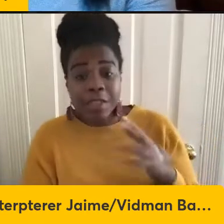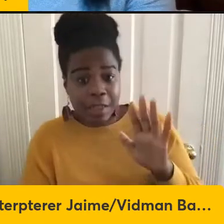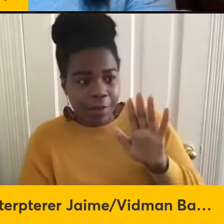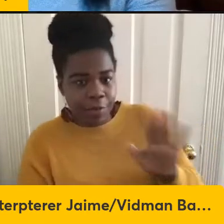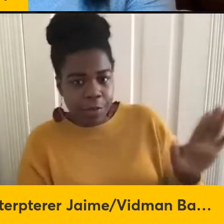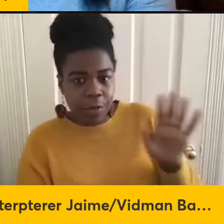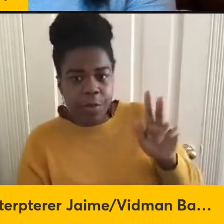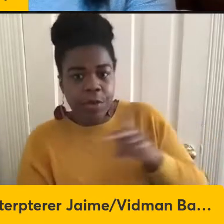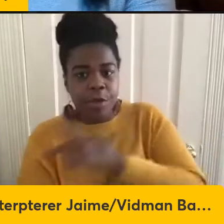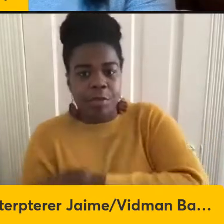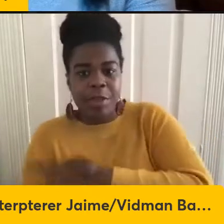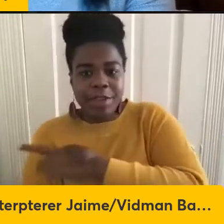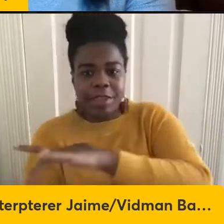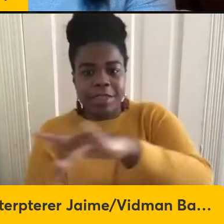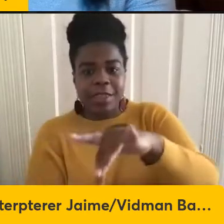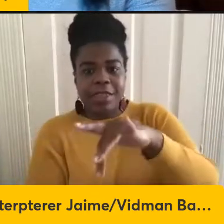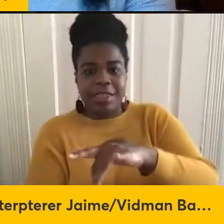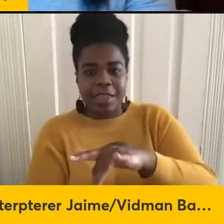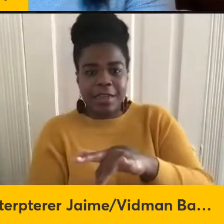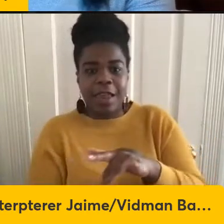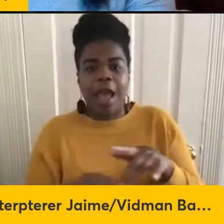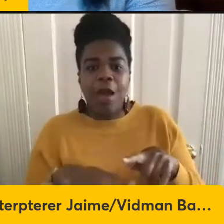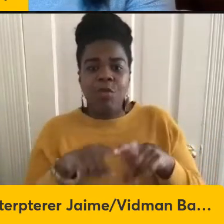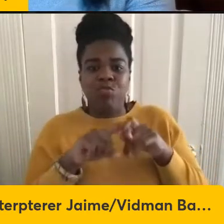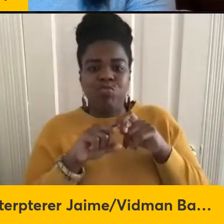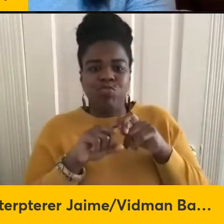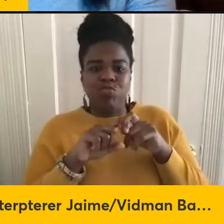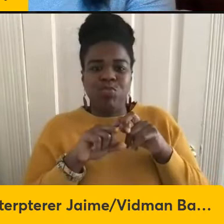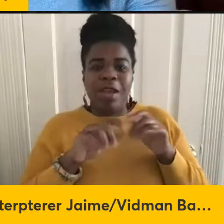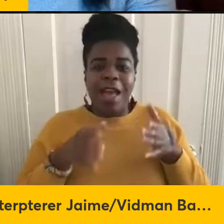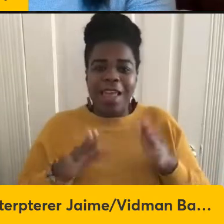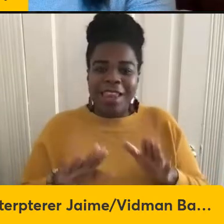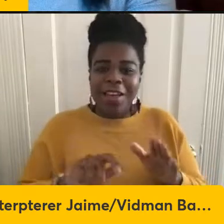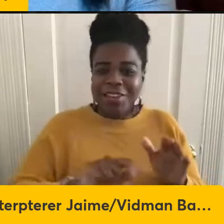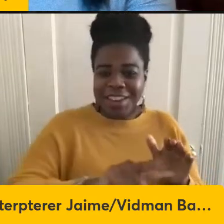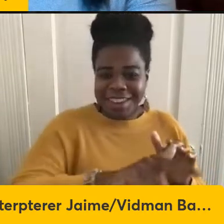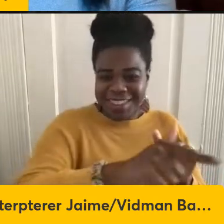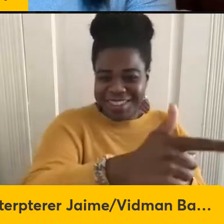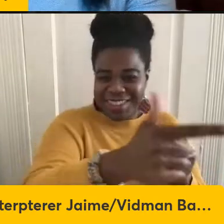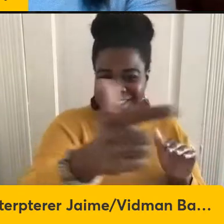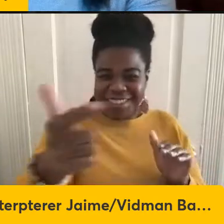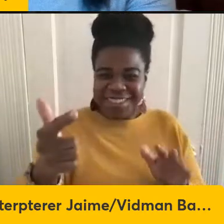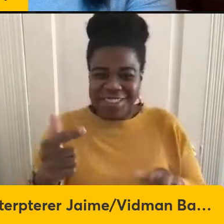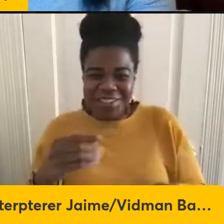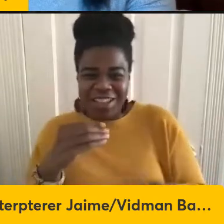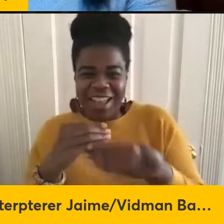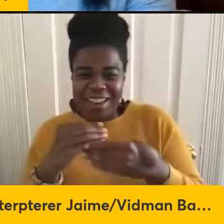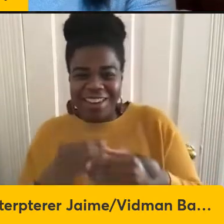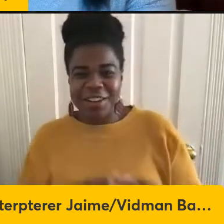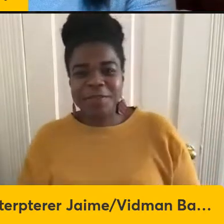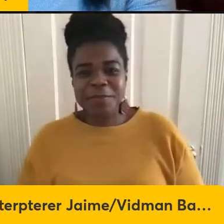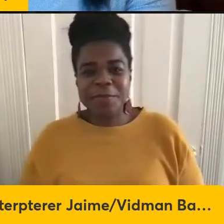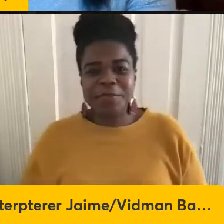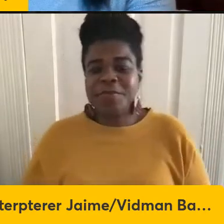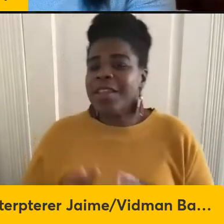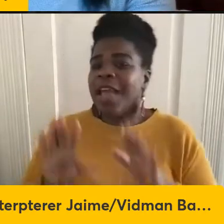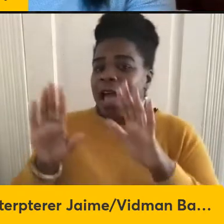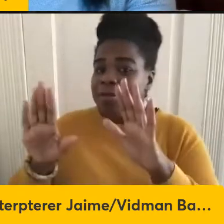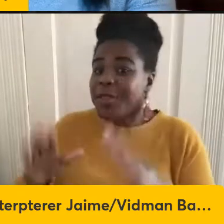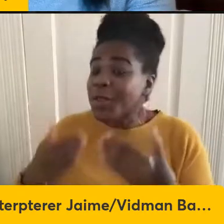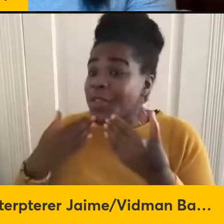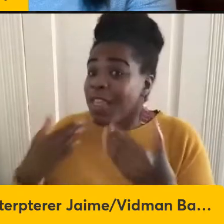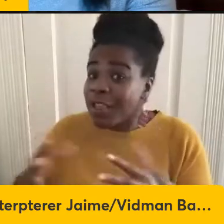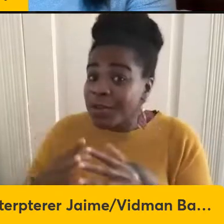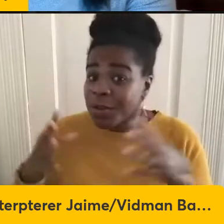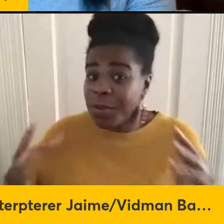right at the center. So I'll stop there and allow the other panelists to come in as well. Absolutely. Thank you so much